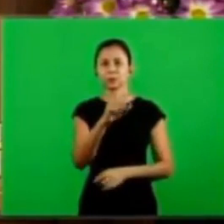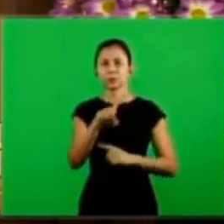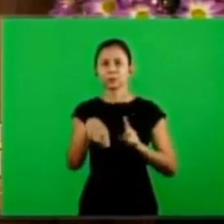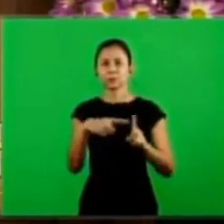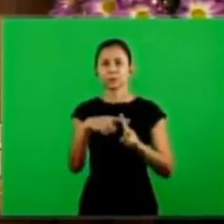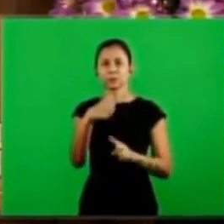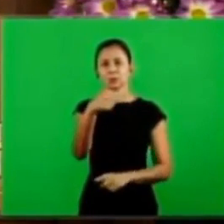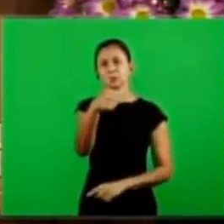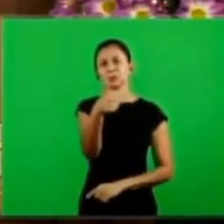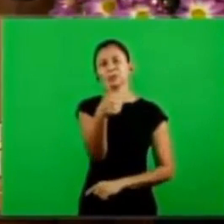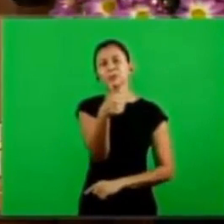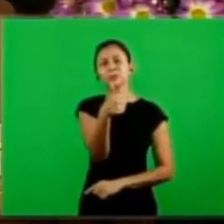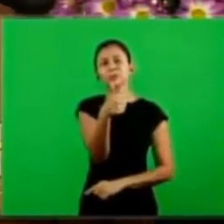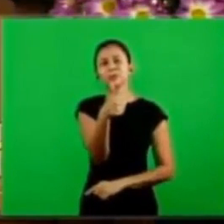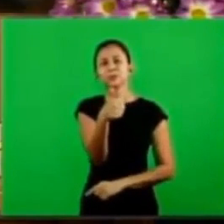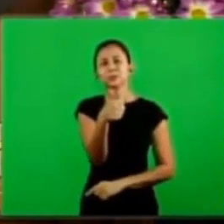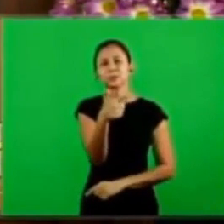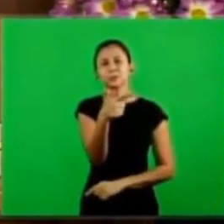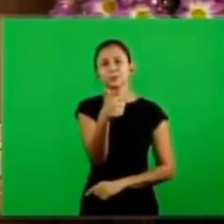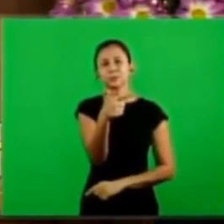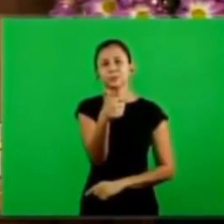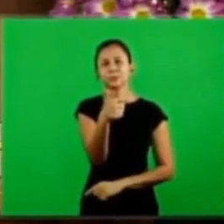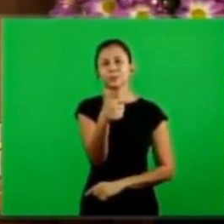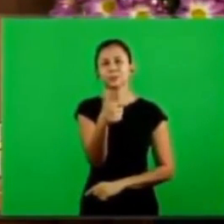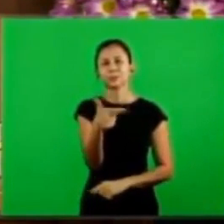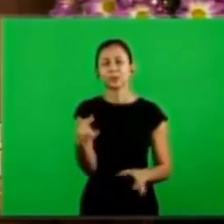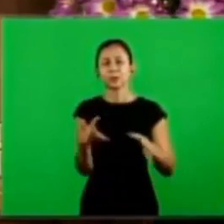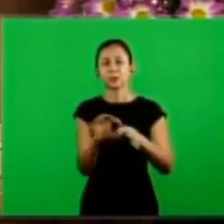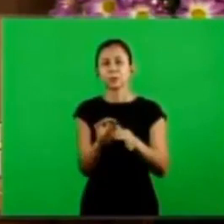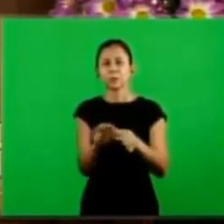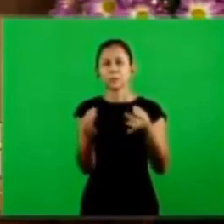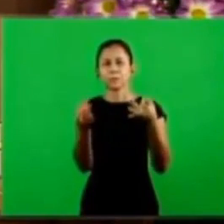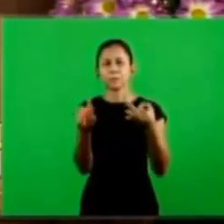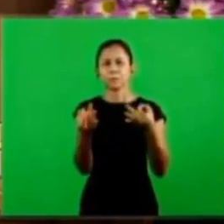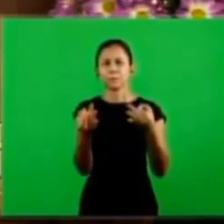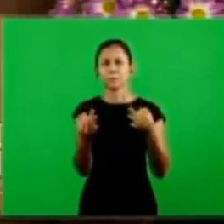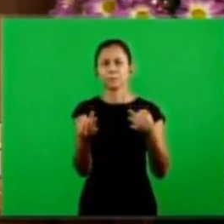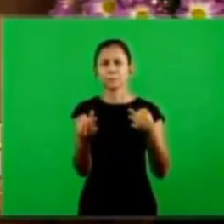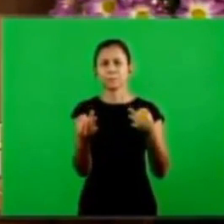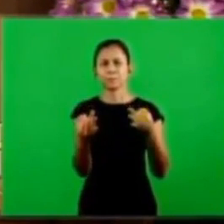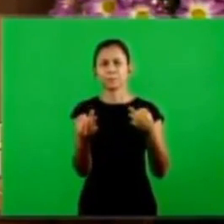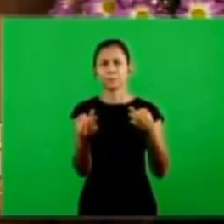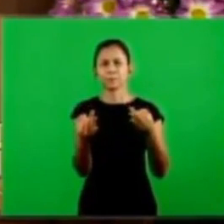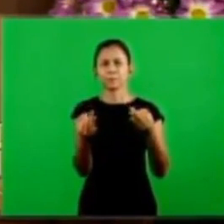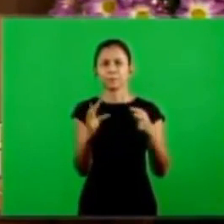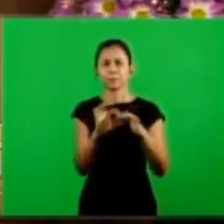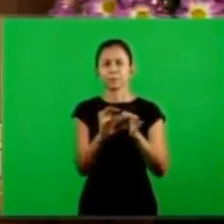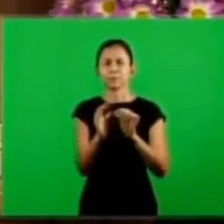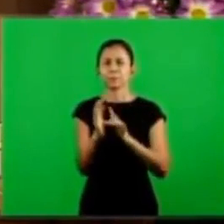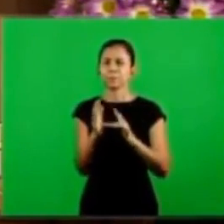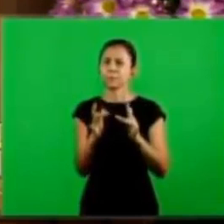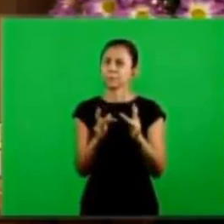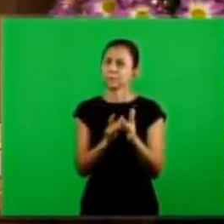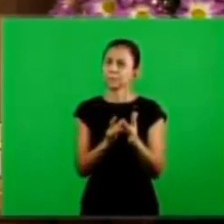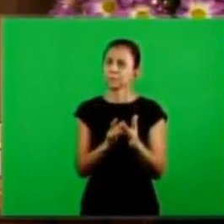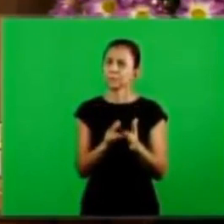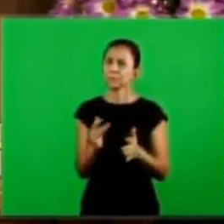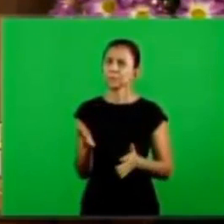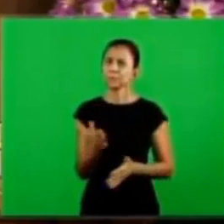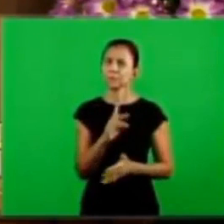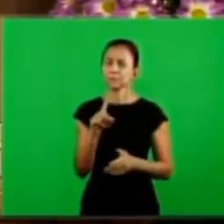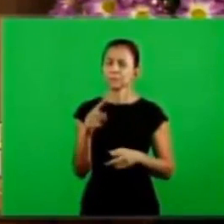11 plus 1, 12. So the perfect fellowship in the body with Jesus. And through